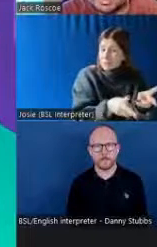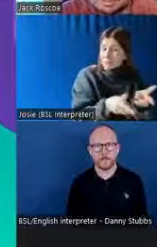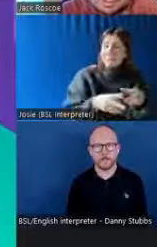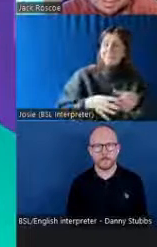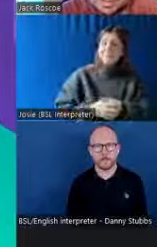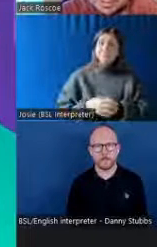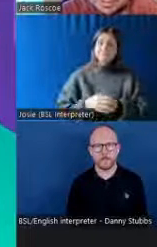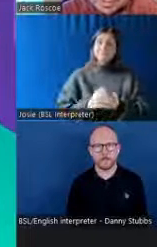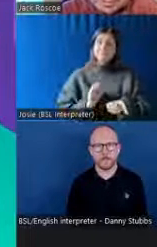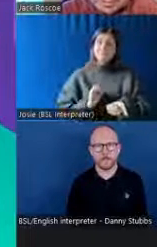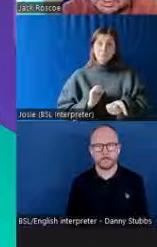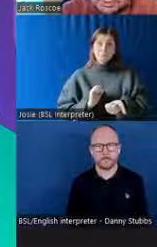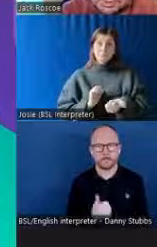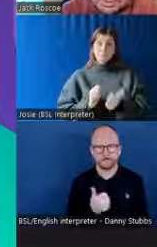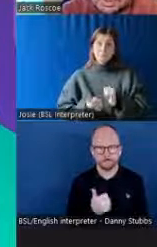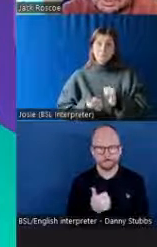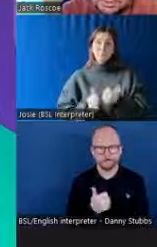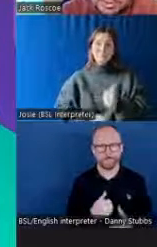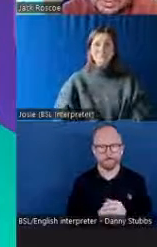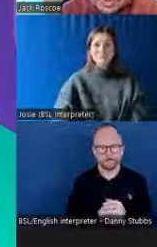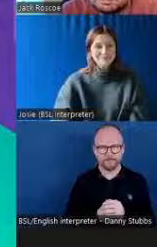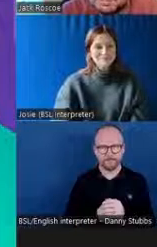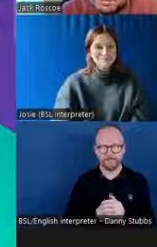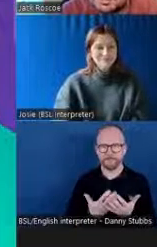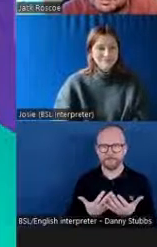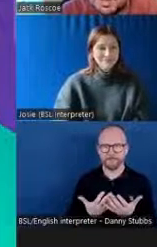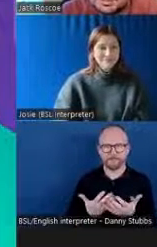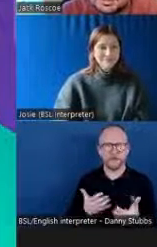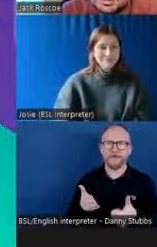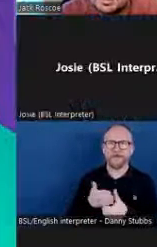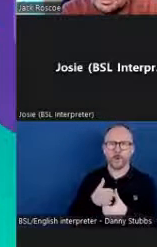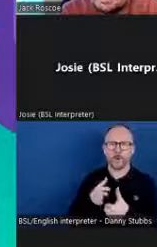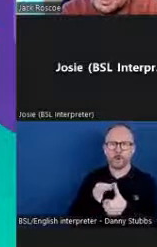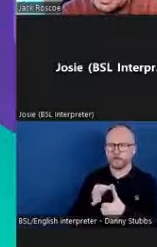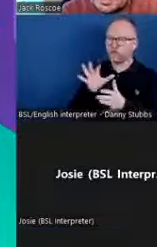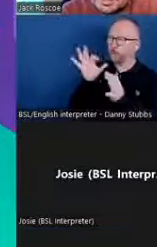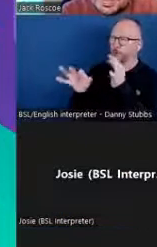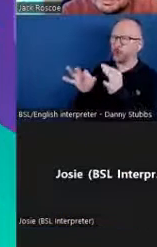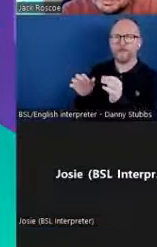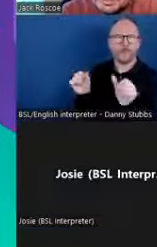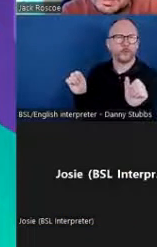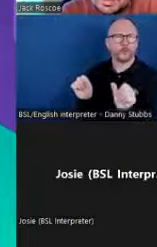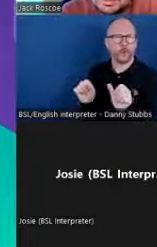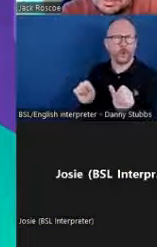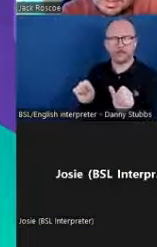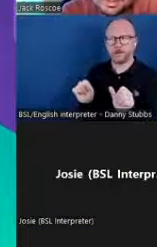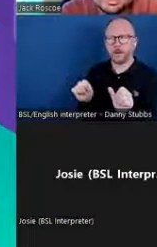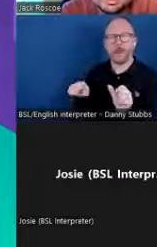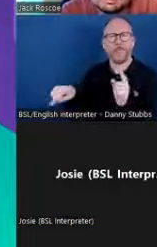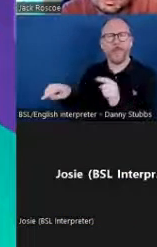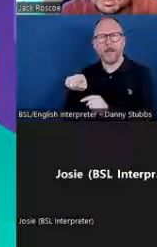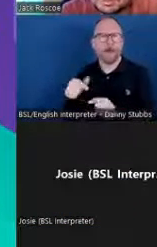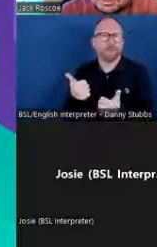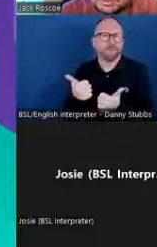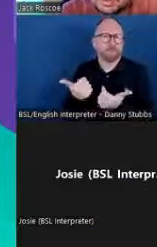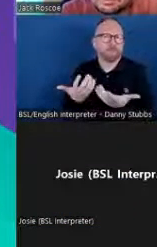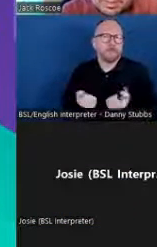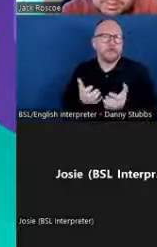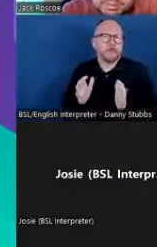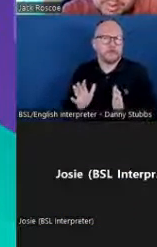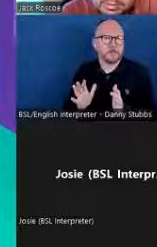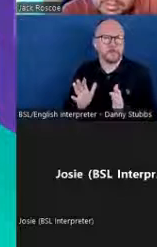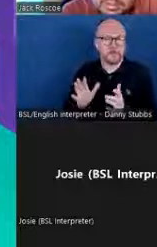So for example, keeping a survey as short as possible to keep respondents happy and make it easier to get people to stop. Relying on